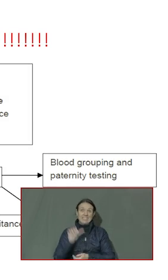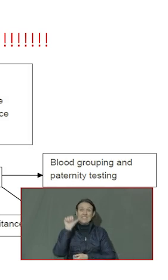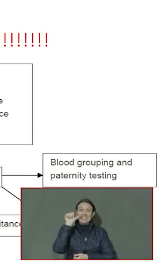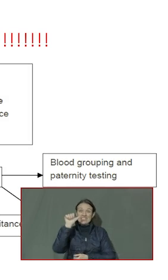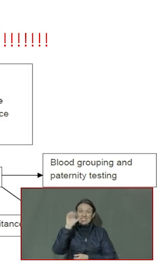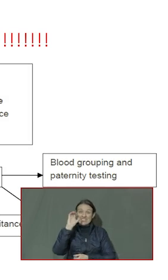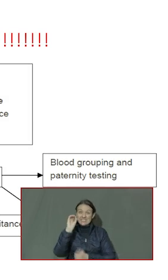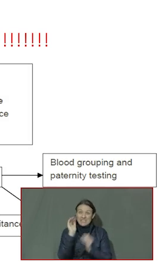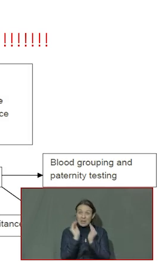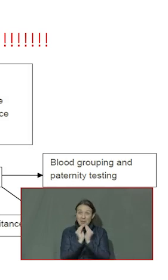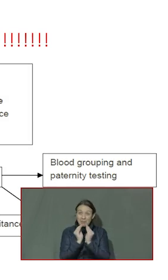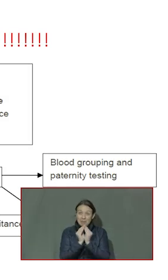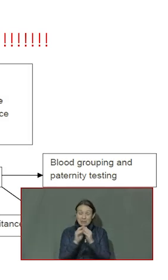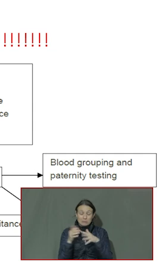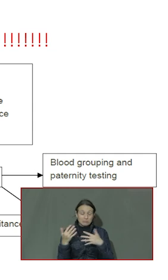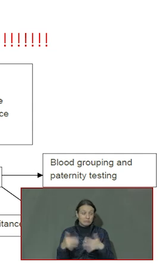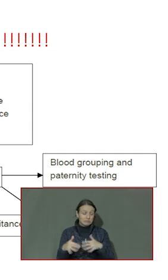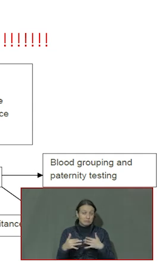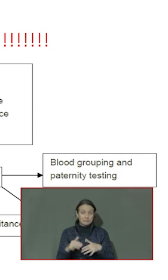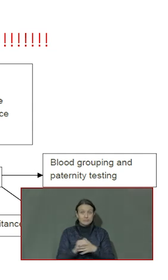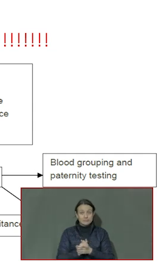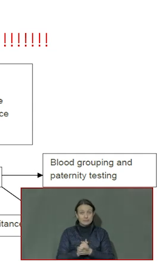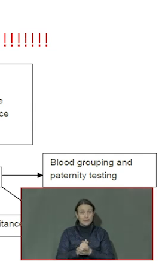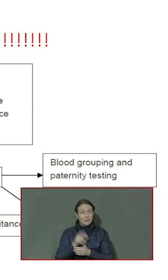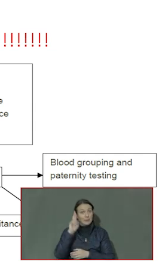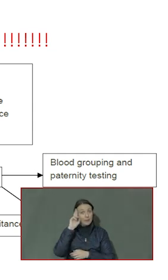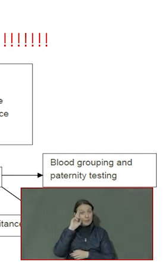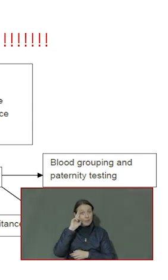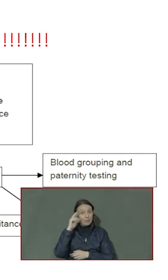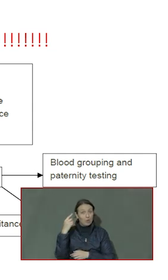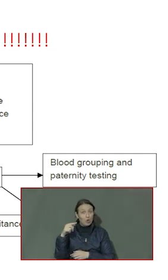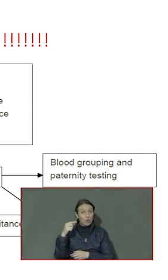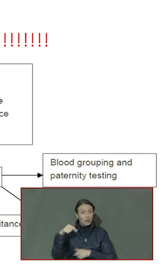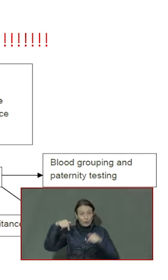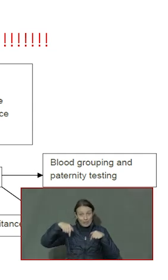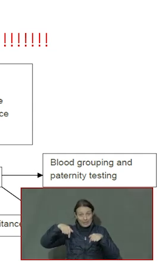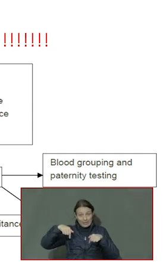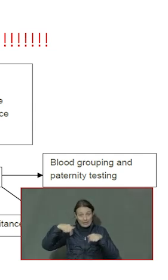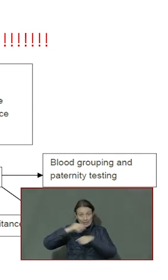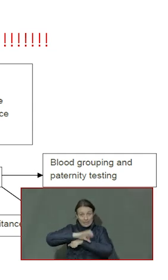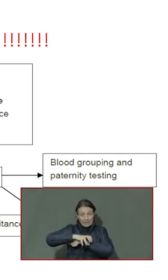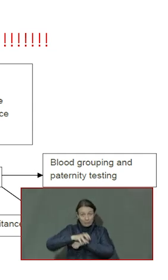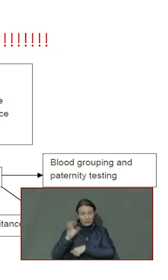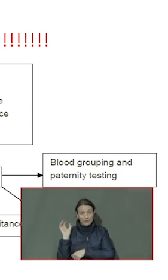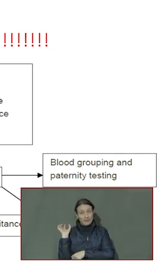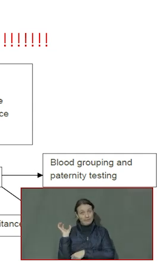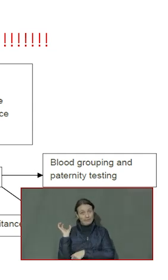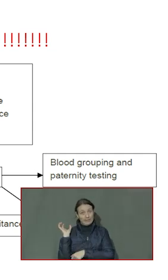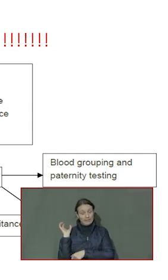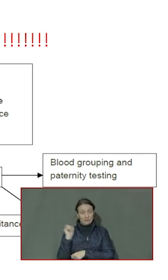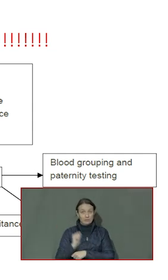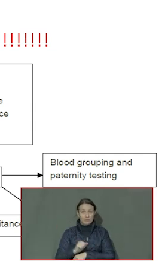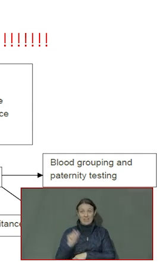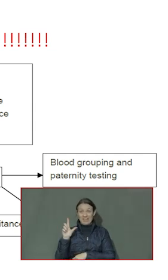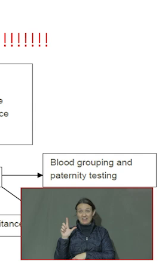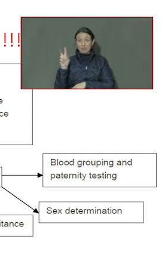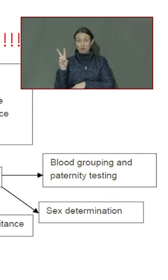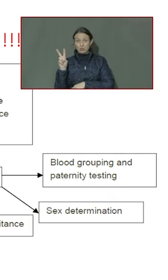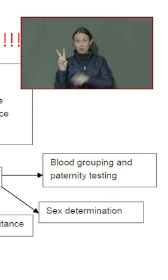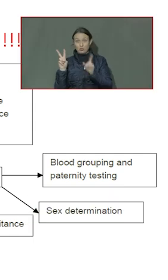60 marks as well. Ne? And remember, it's for the Free State, 60 marks. Not 72,